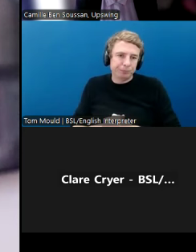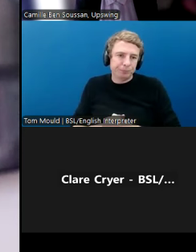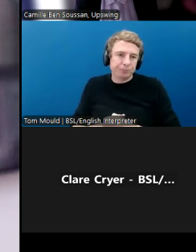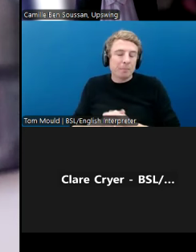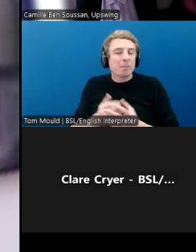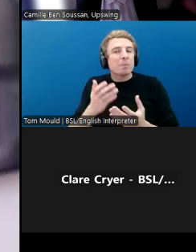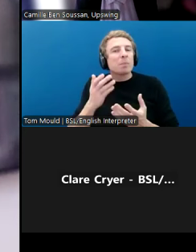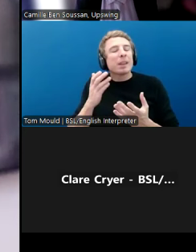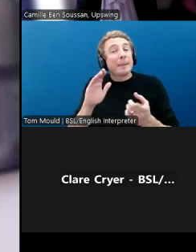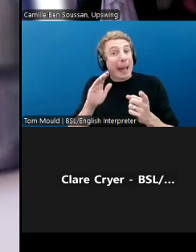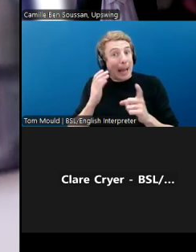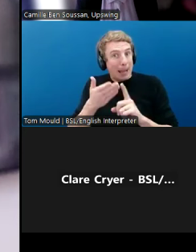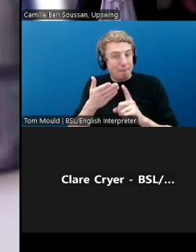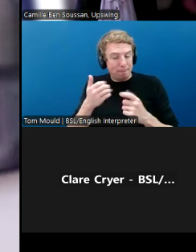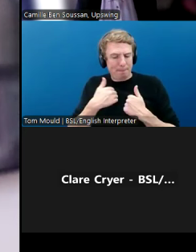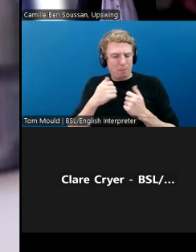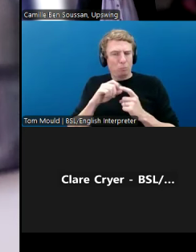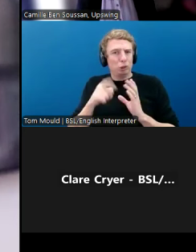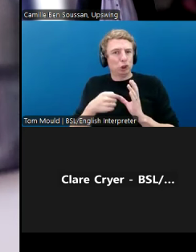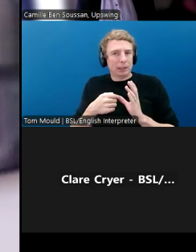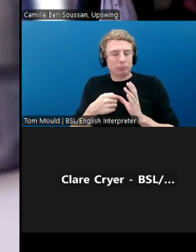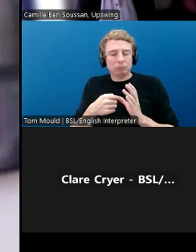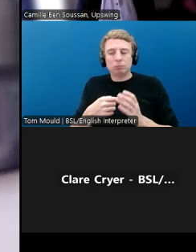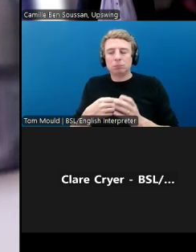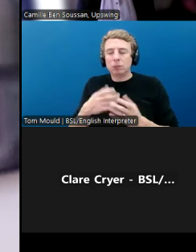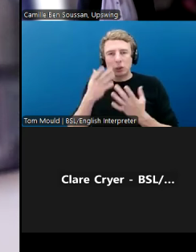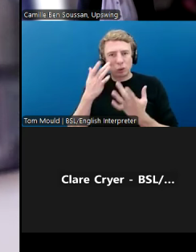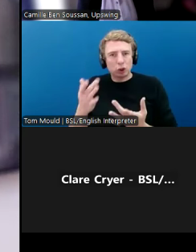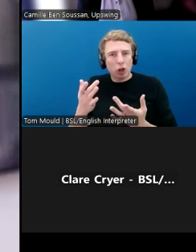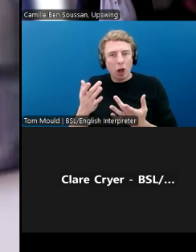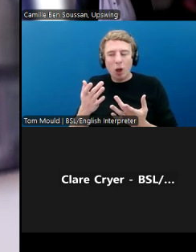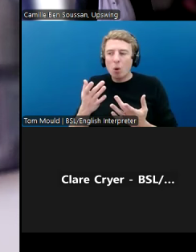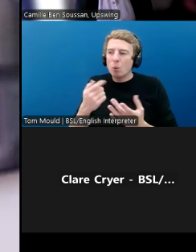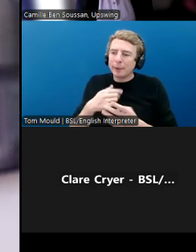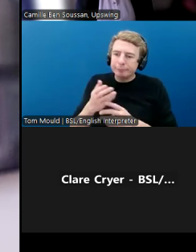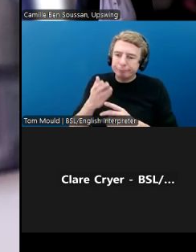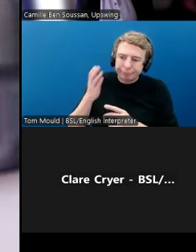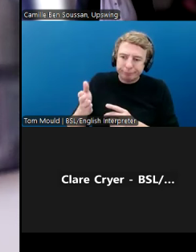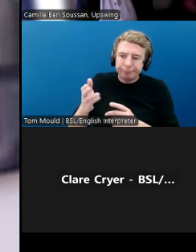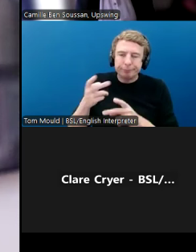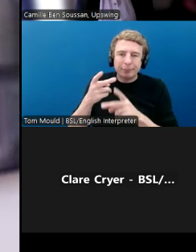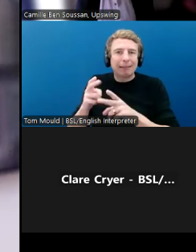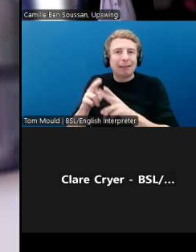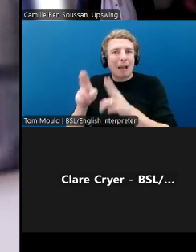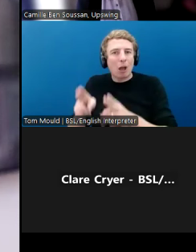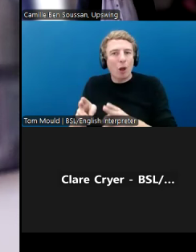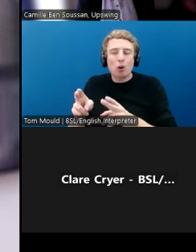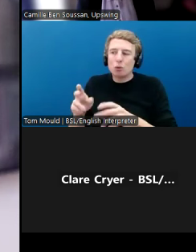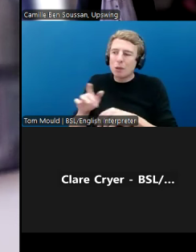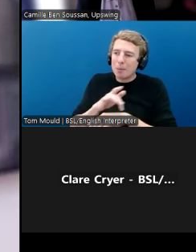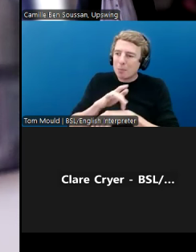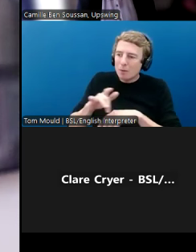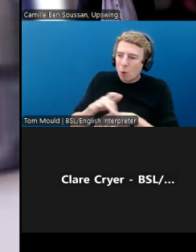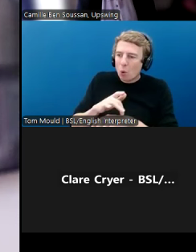arts sector that performing for care home audiences, including people with dementia, didn't mean diluting or dumbing down